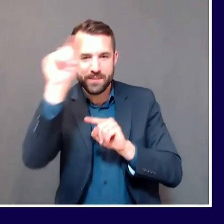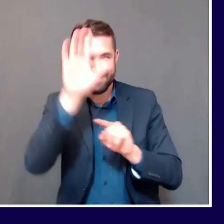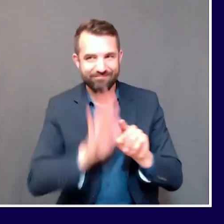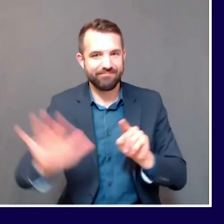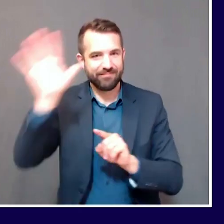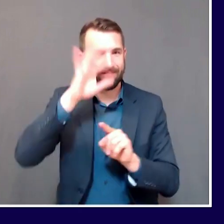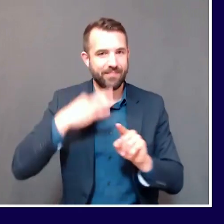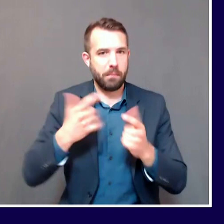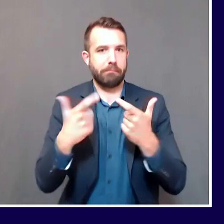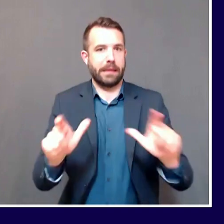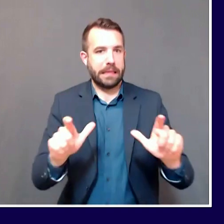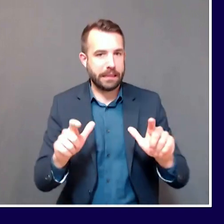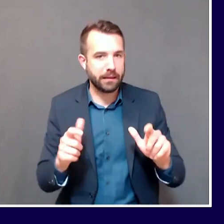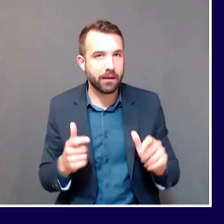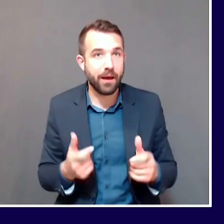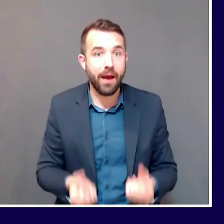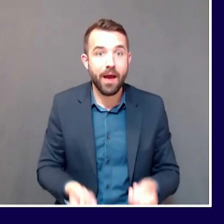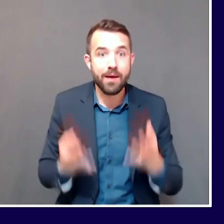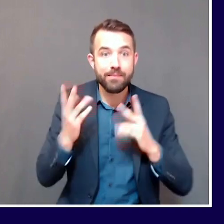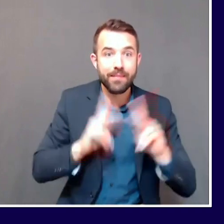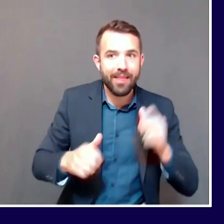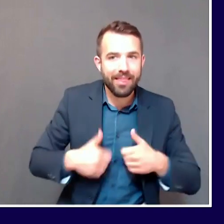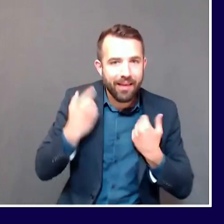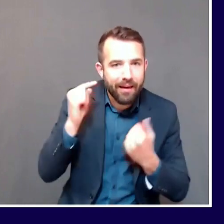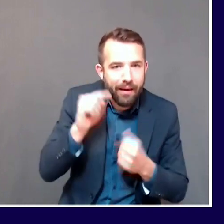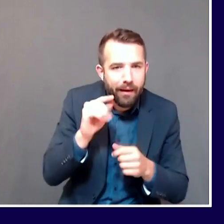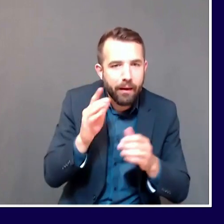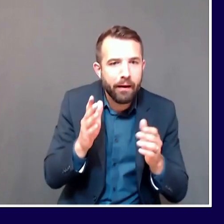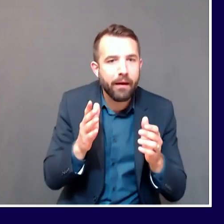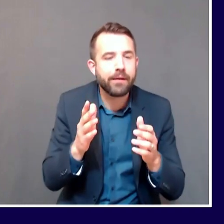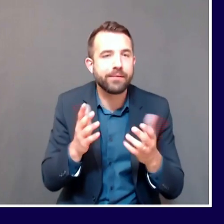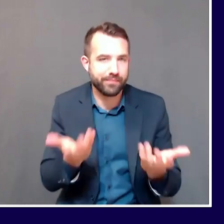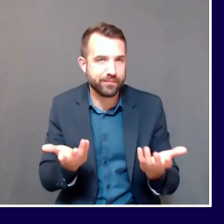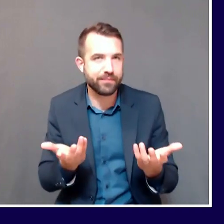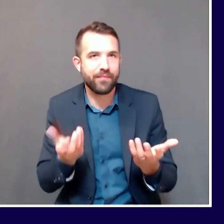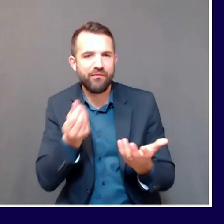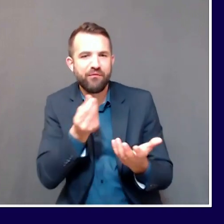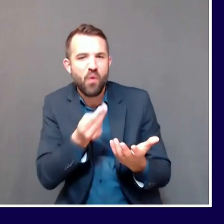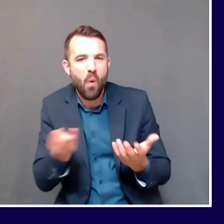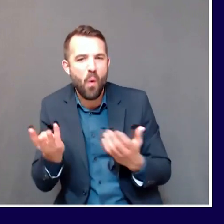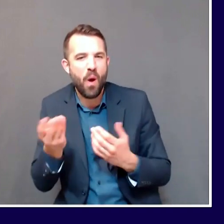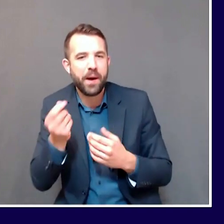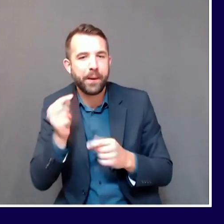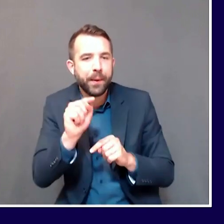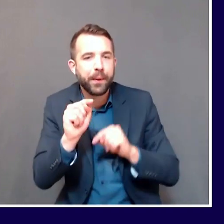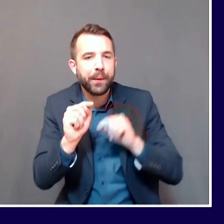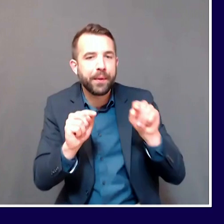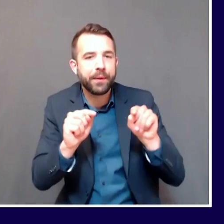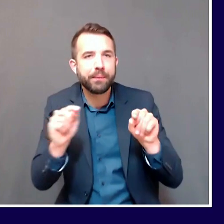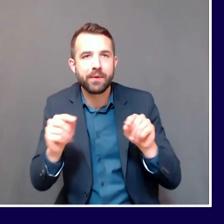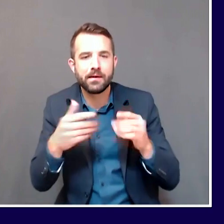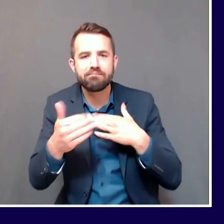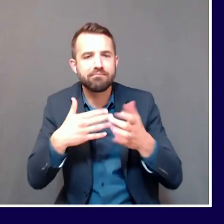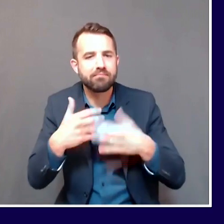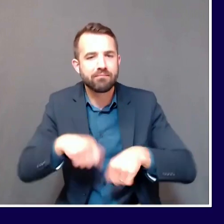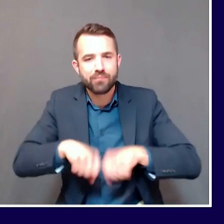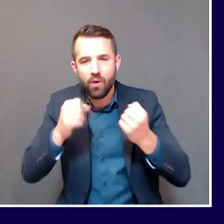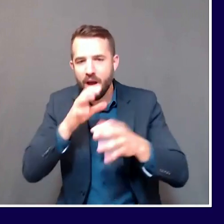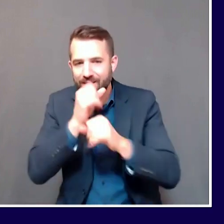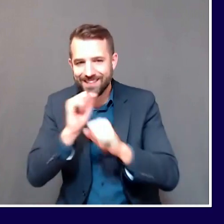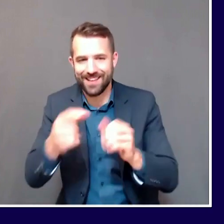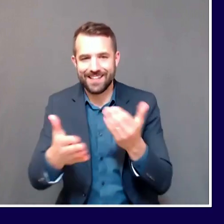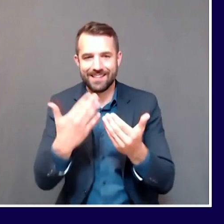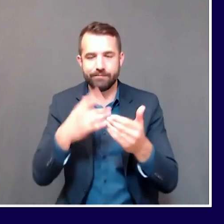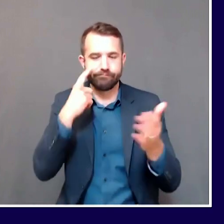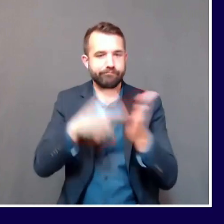people in them. So that also adds to the privacy calculus. That's one reason our analysis and our algorithms for